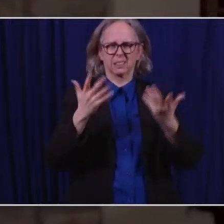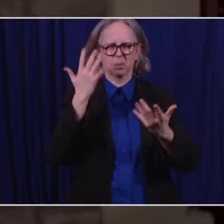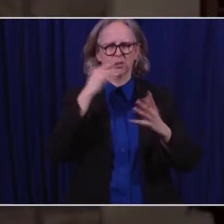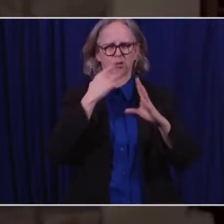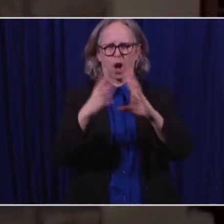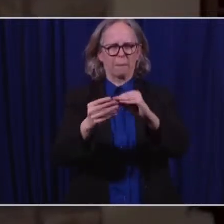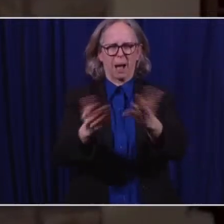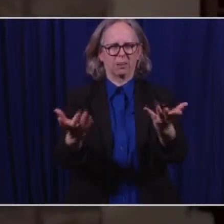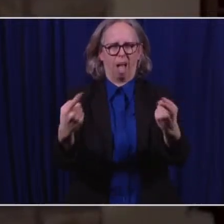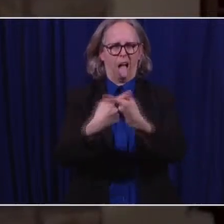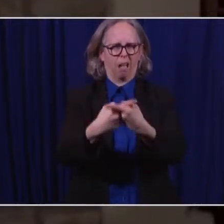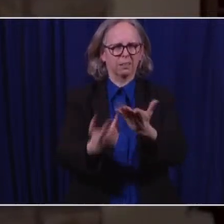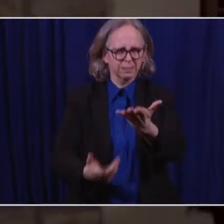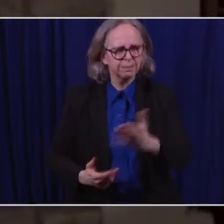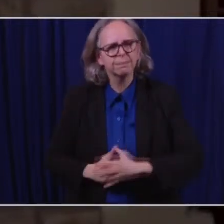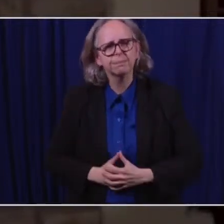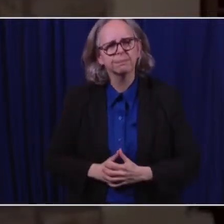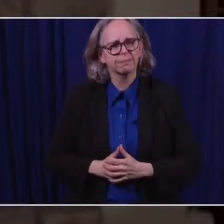pump as much as we can